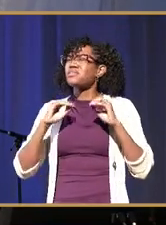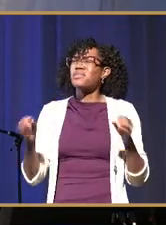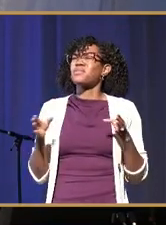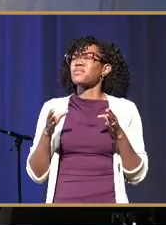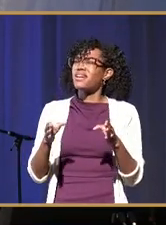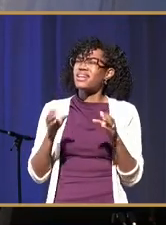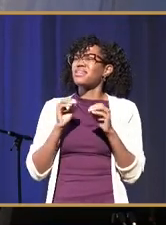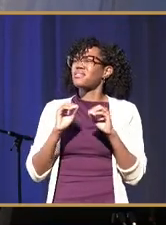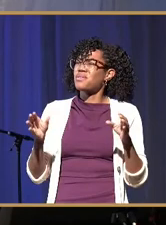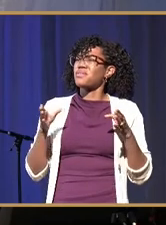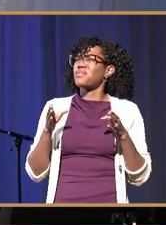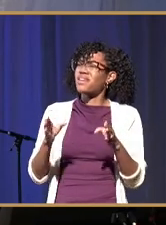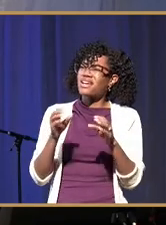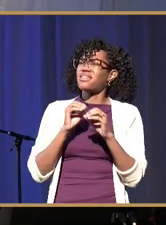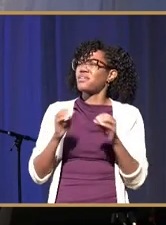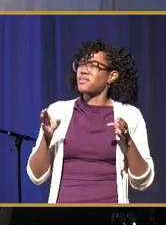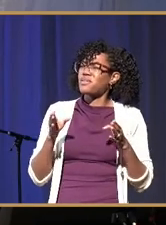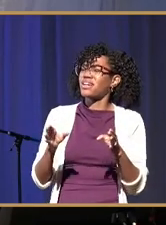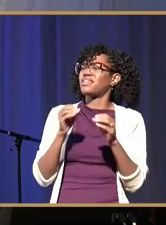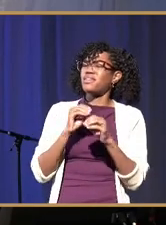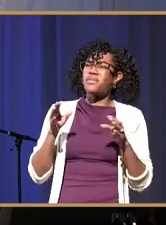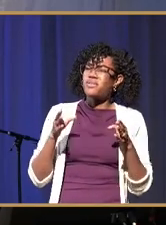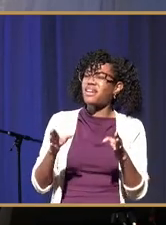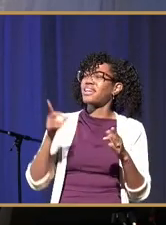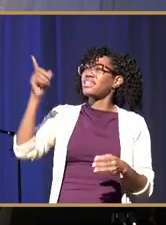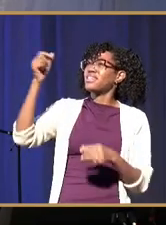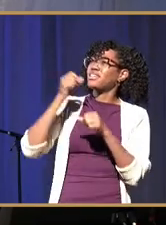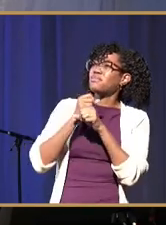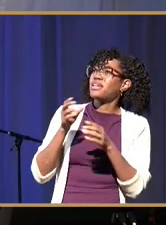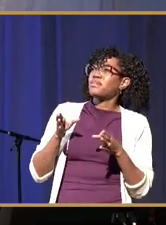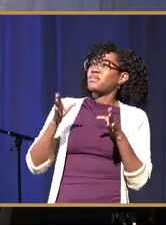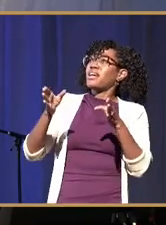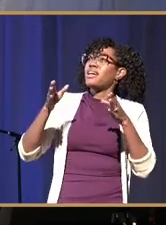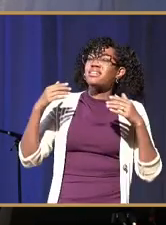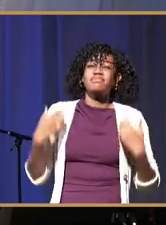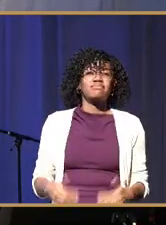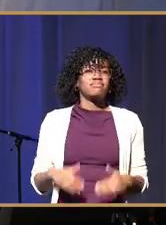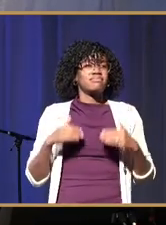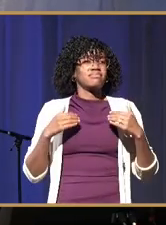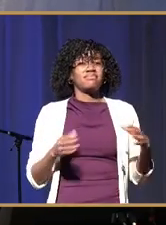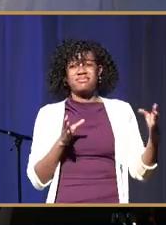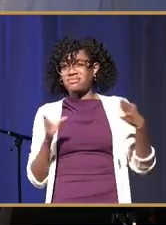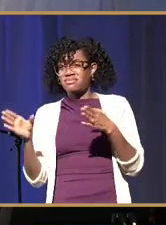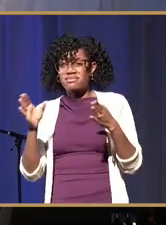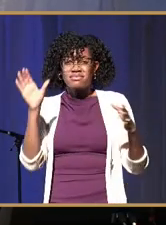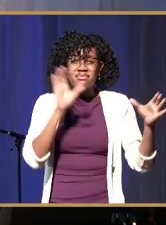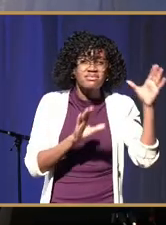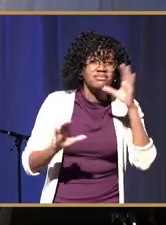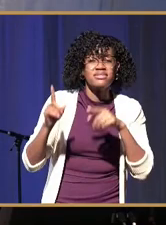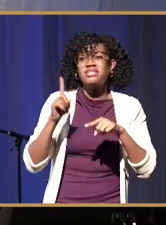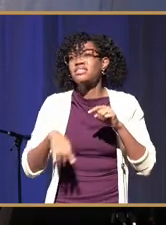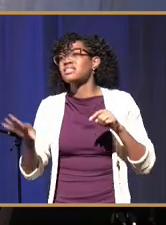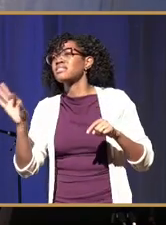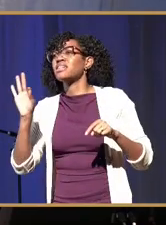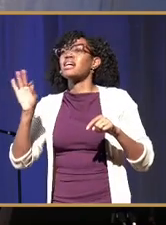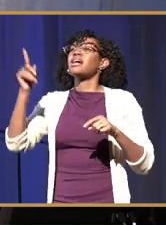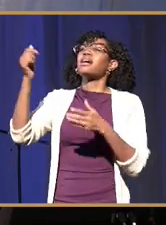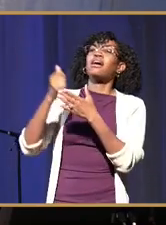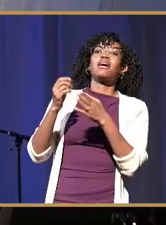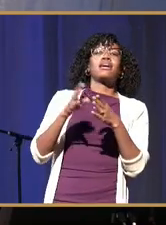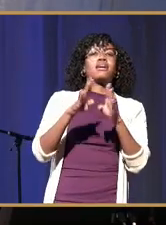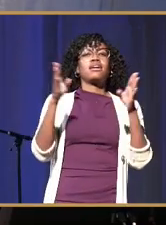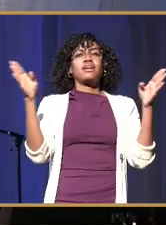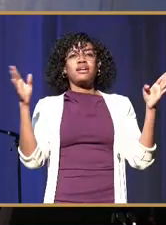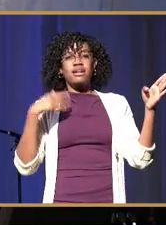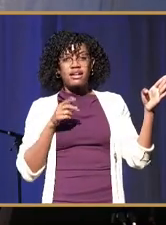out of way, made out of way, made a way out of, made out of way, made a way out of no way, made a way out